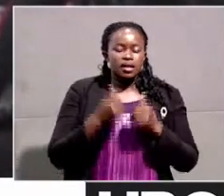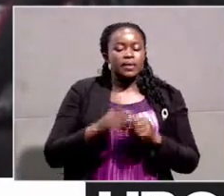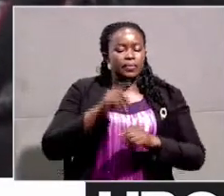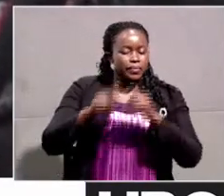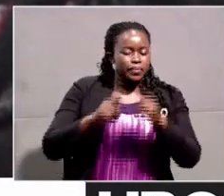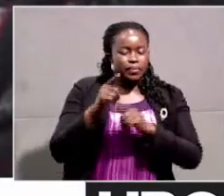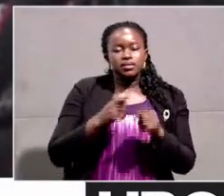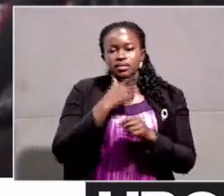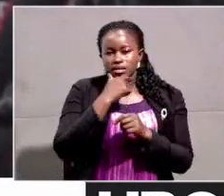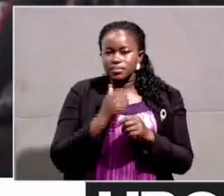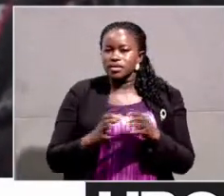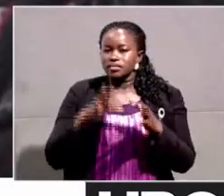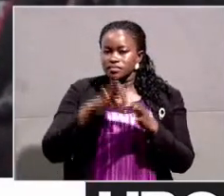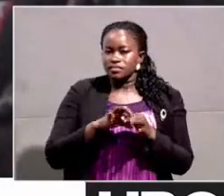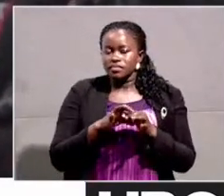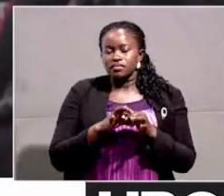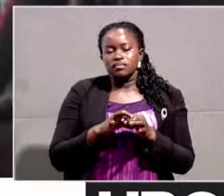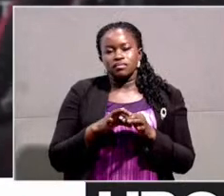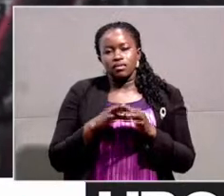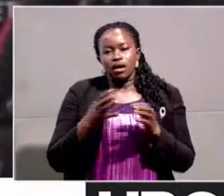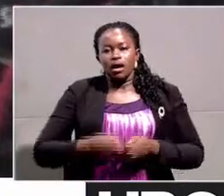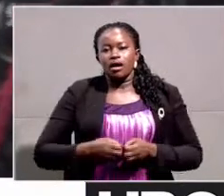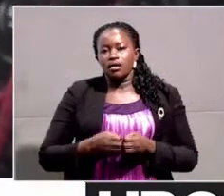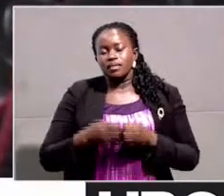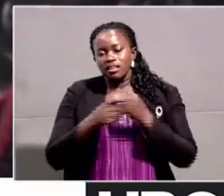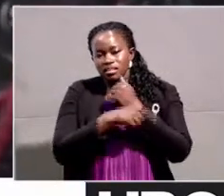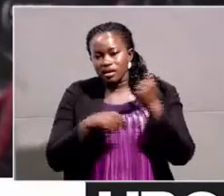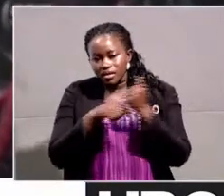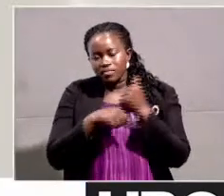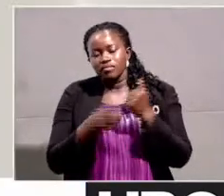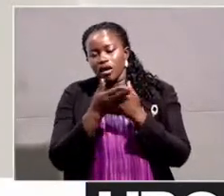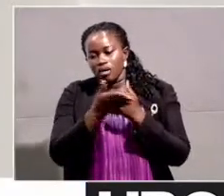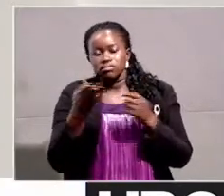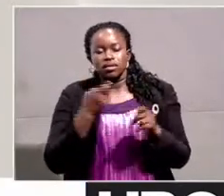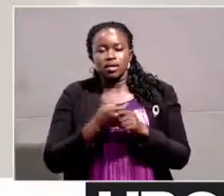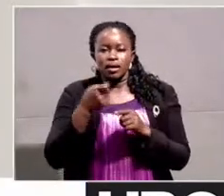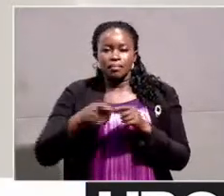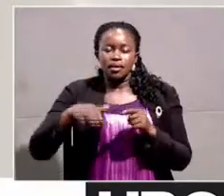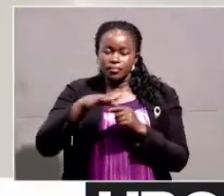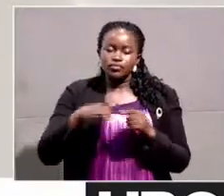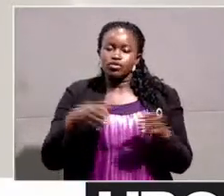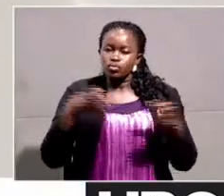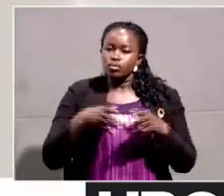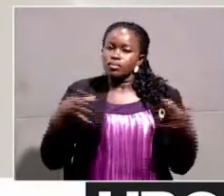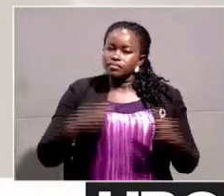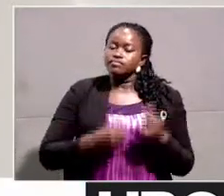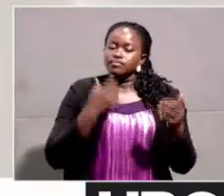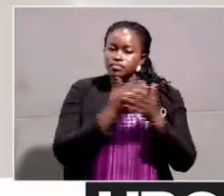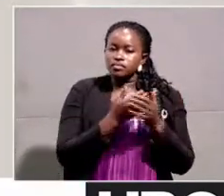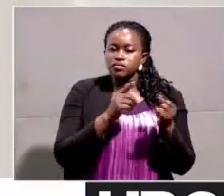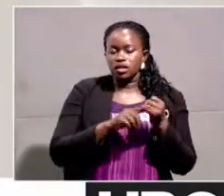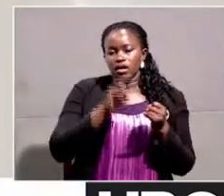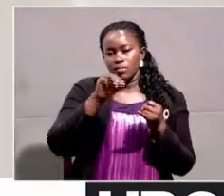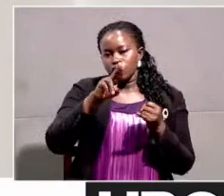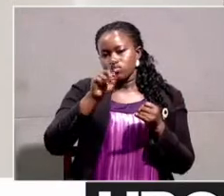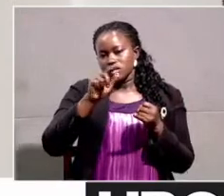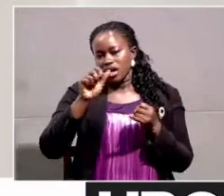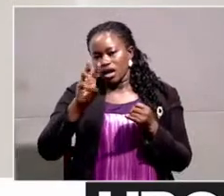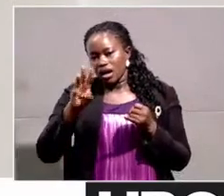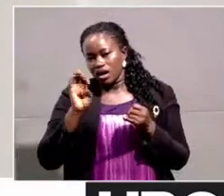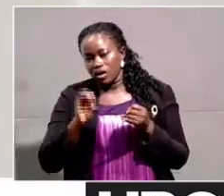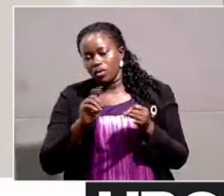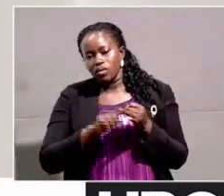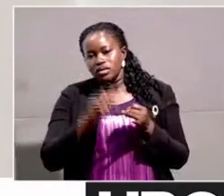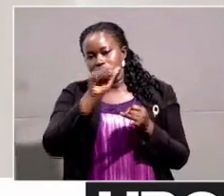are connected to notorious robberies in Kampala Metropolitan. The arrested include Mutawe Faizo,